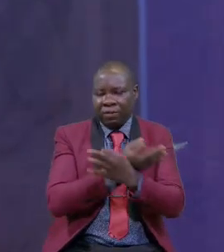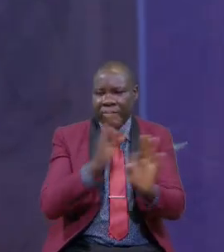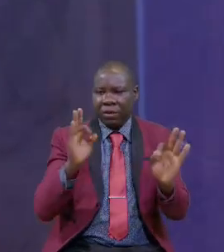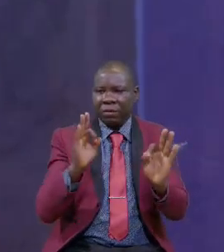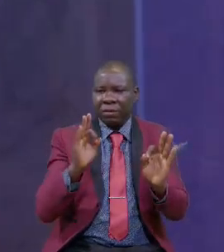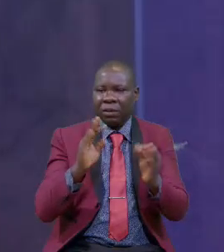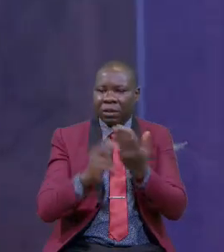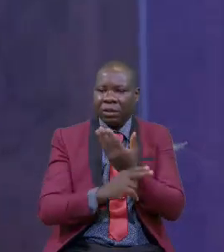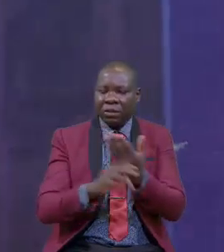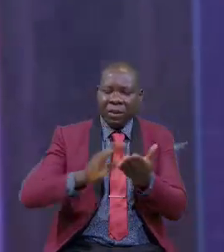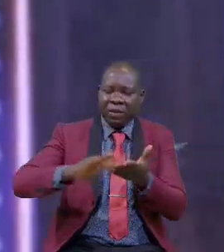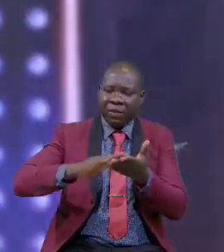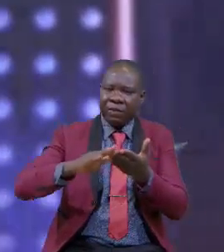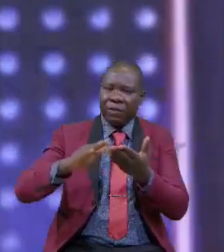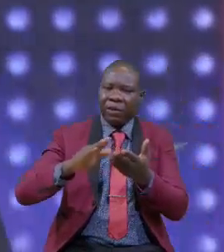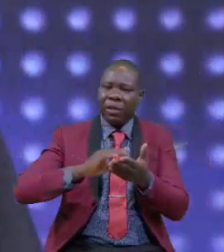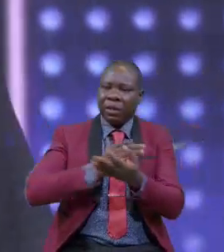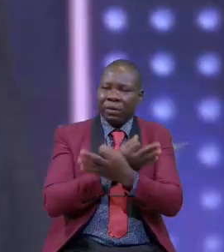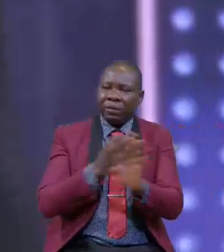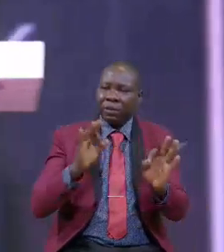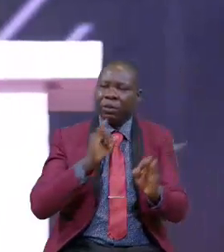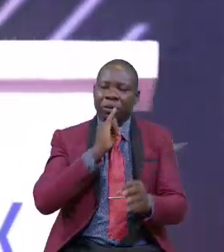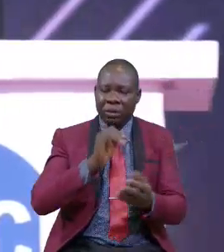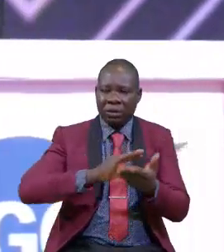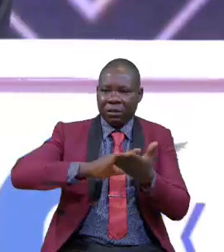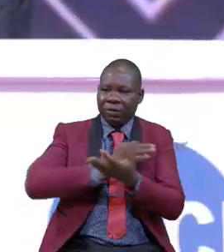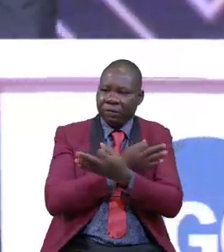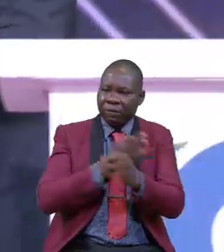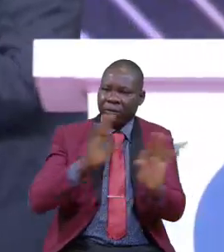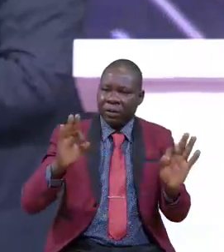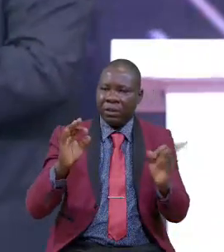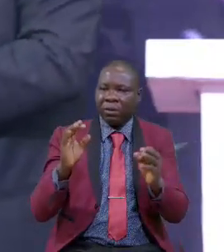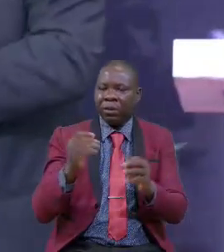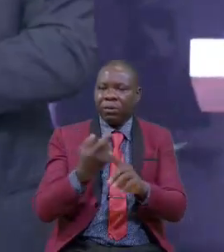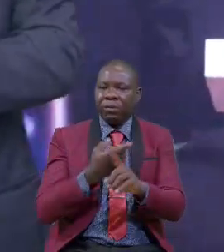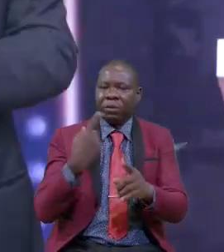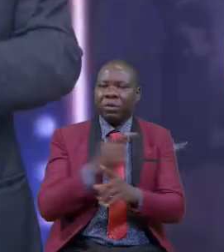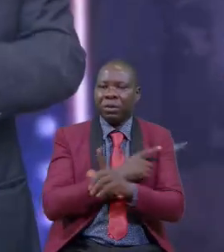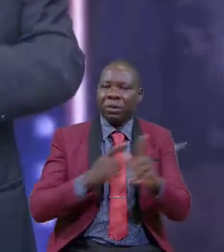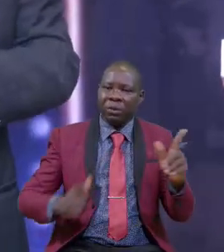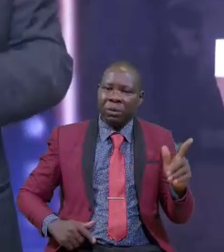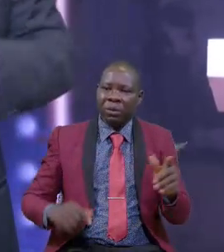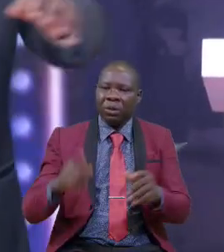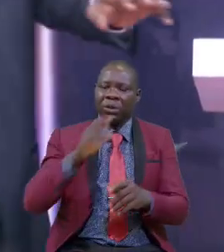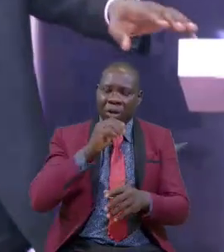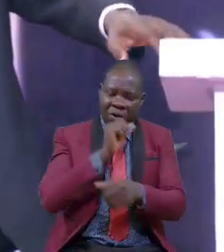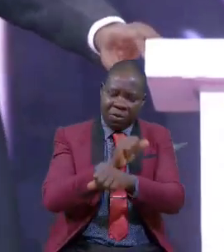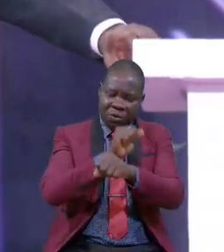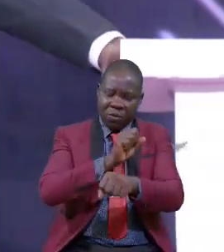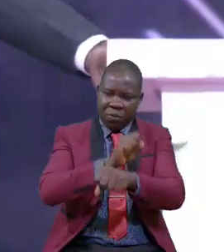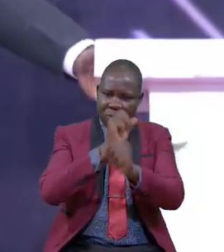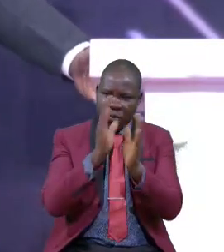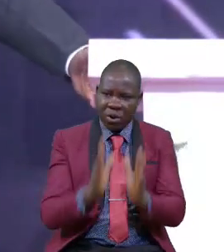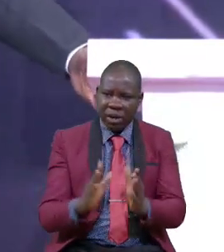Now let me ask you, you're a child of God, you're a minister, you're a worker, you're serving the Lord. What kind